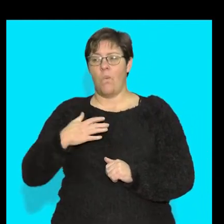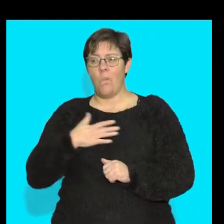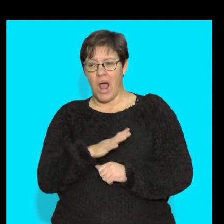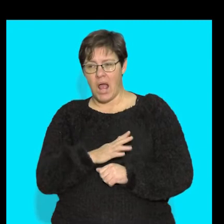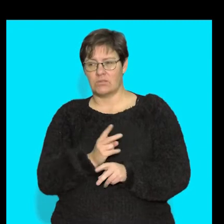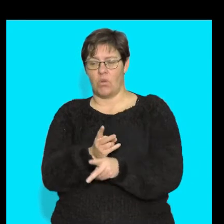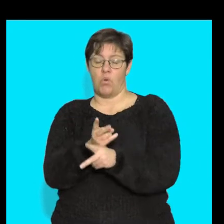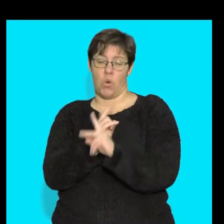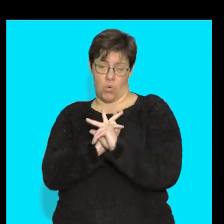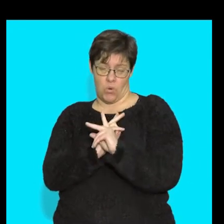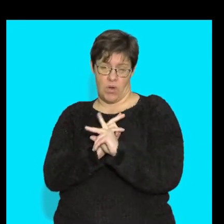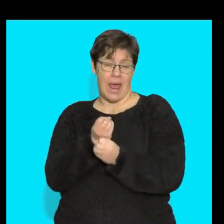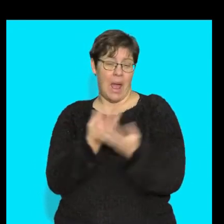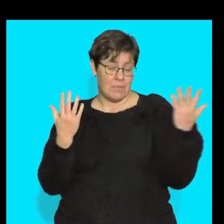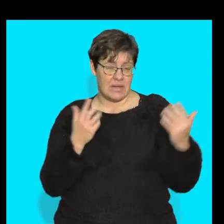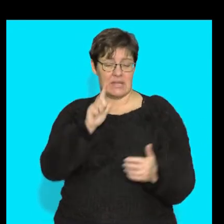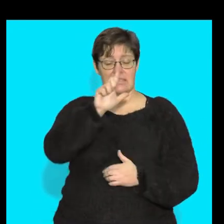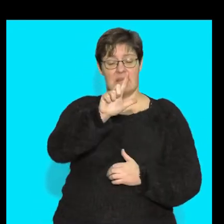take out a loan of